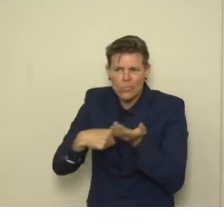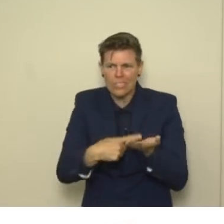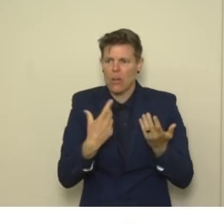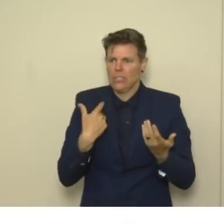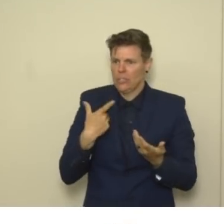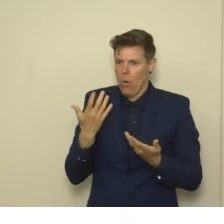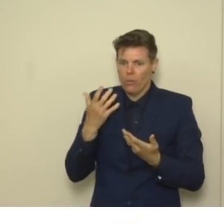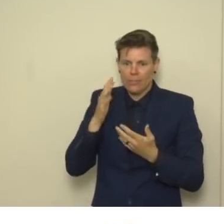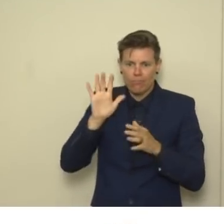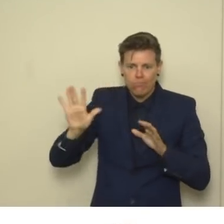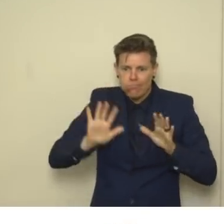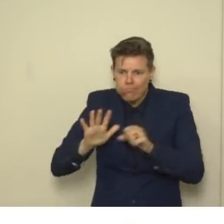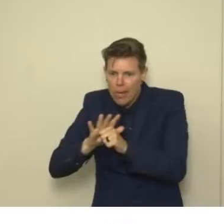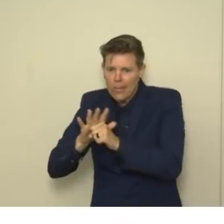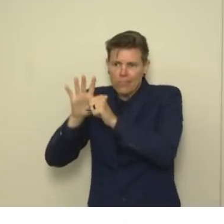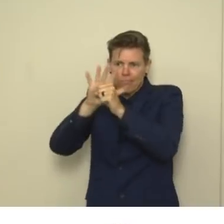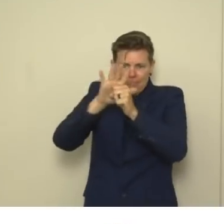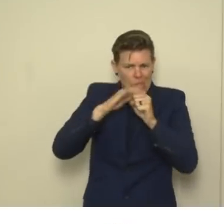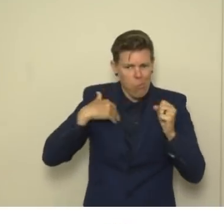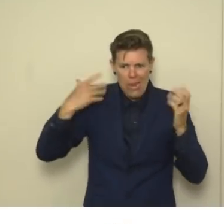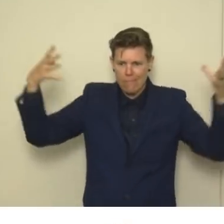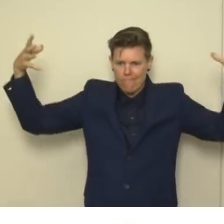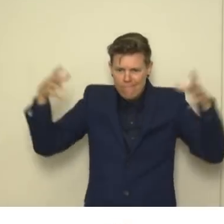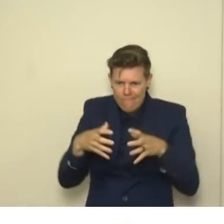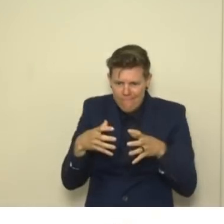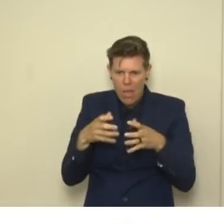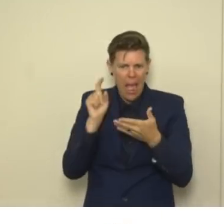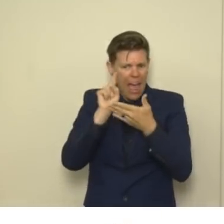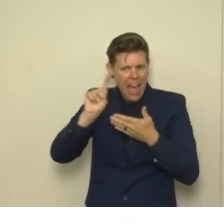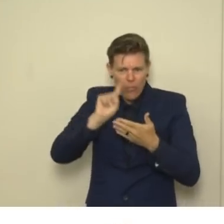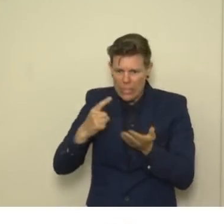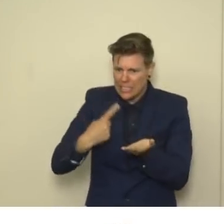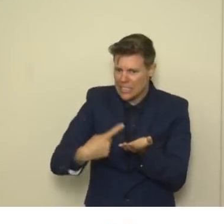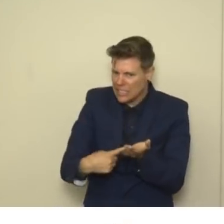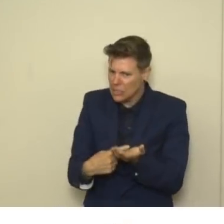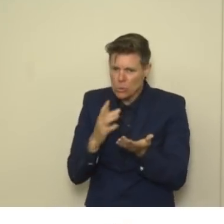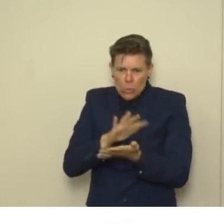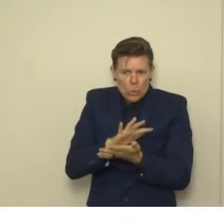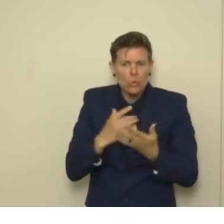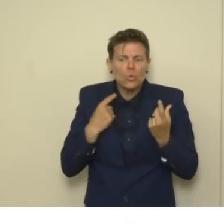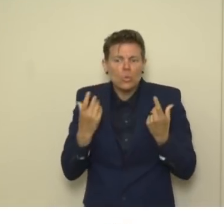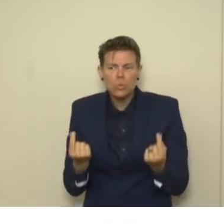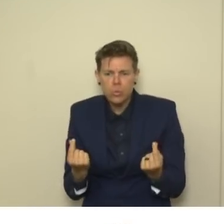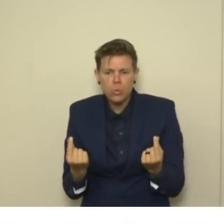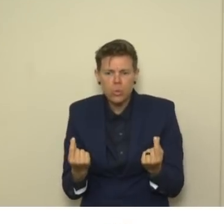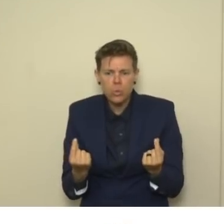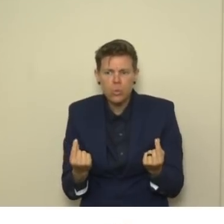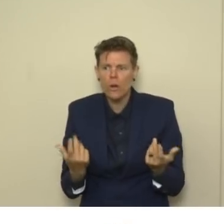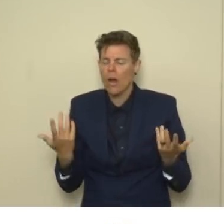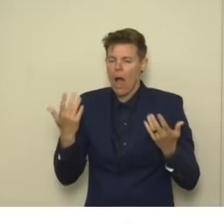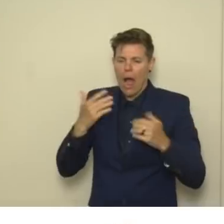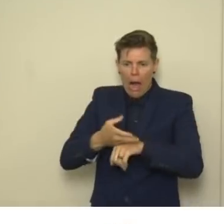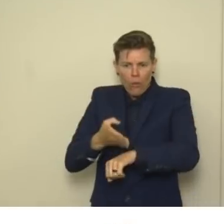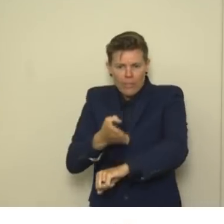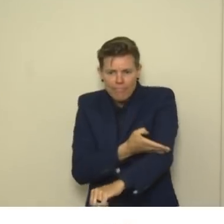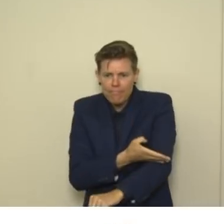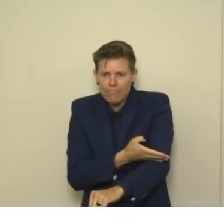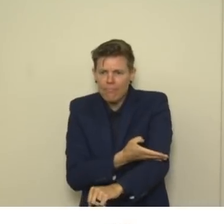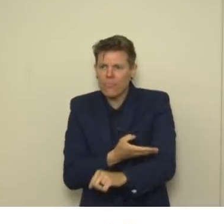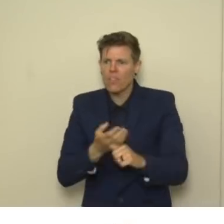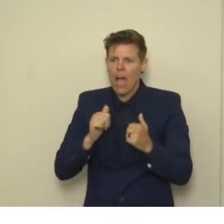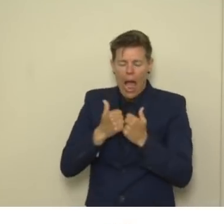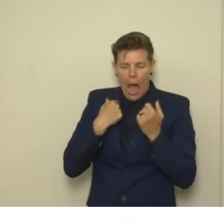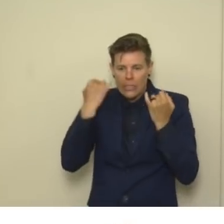all across the country, about what we do about schools. And we're all creating separate gating